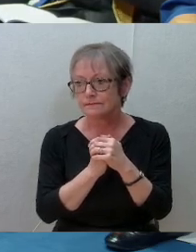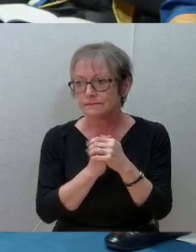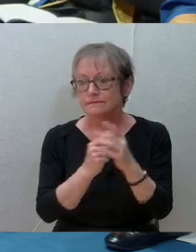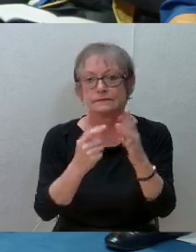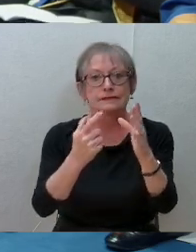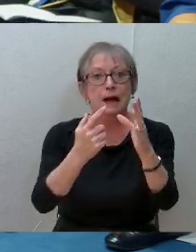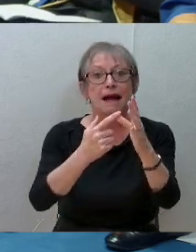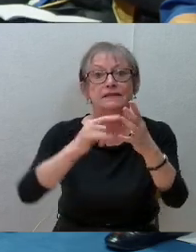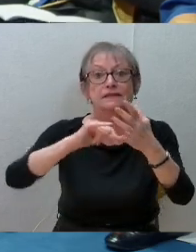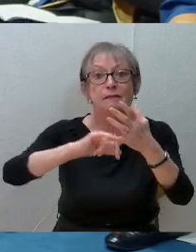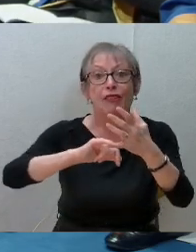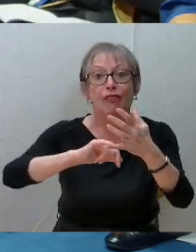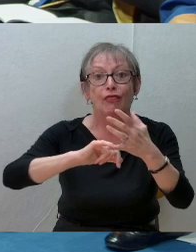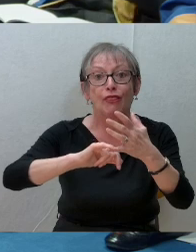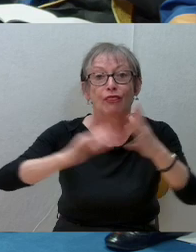Amanda Smith.